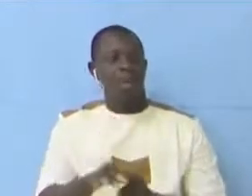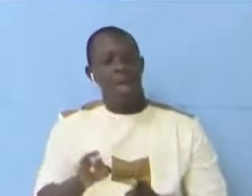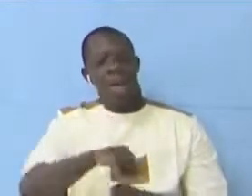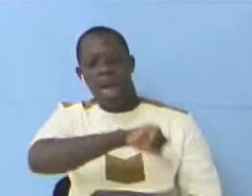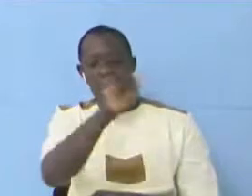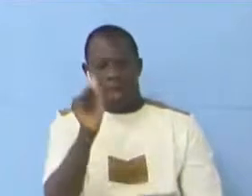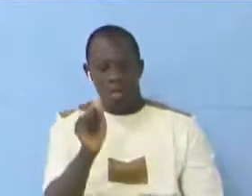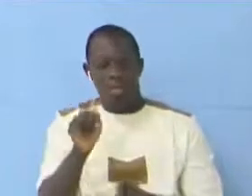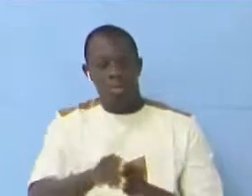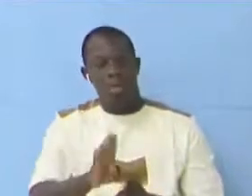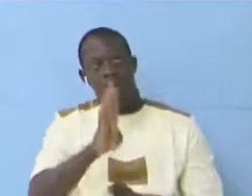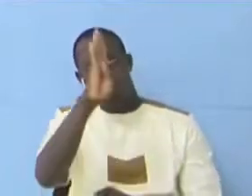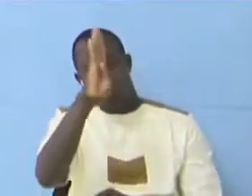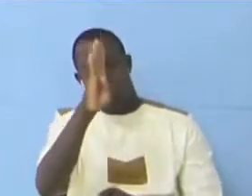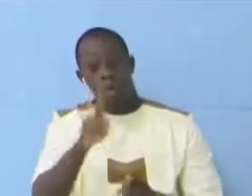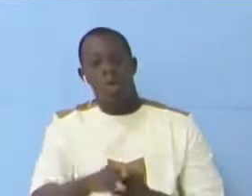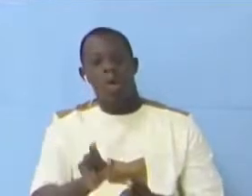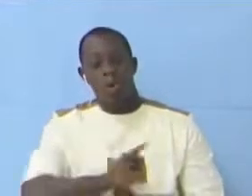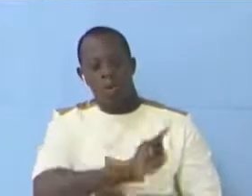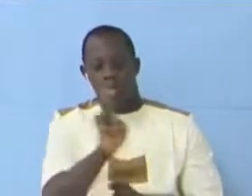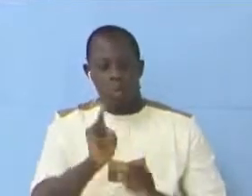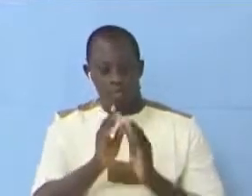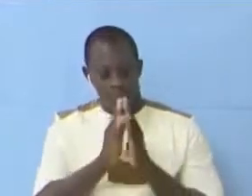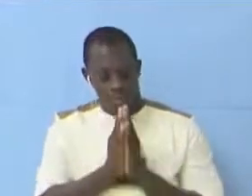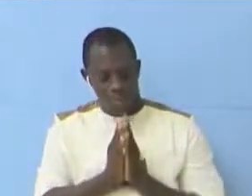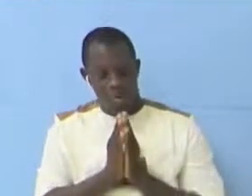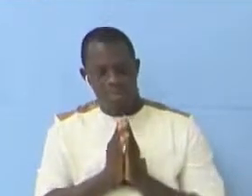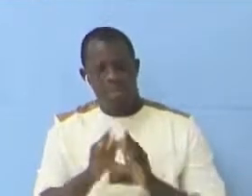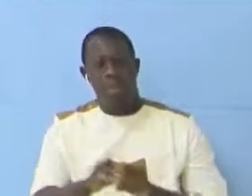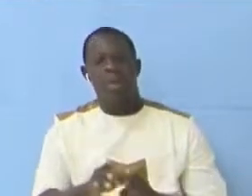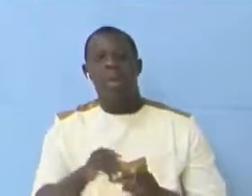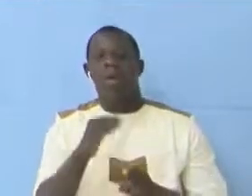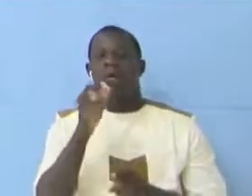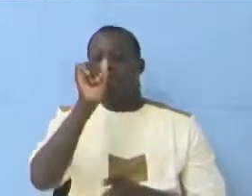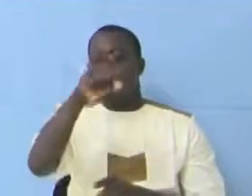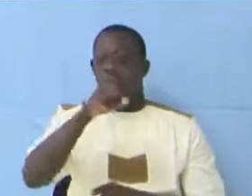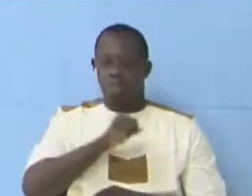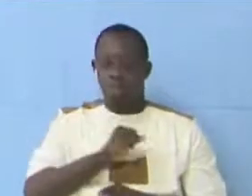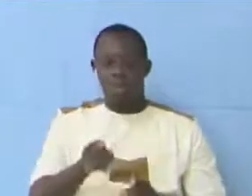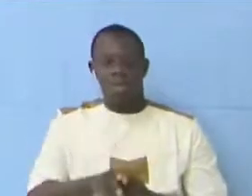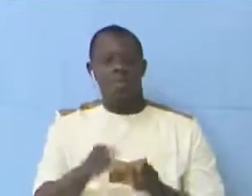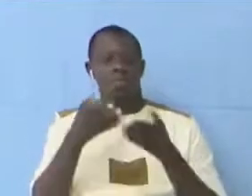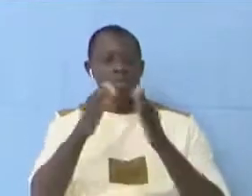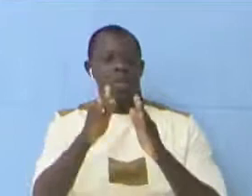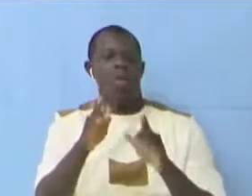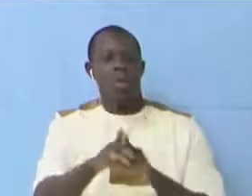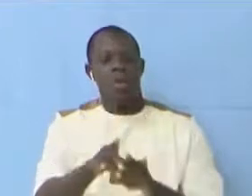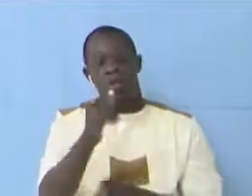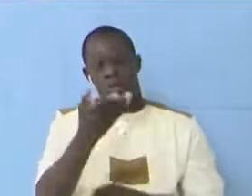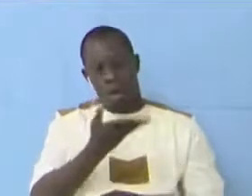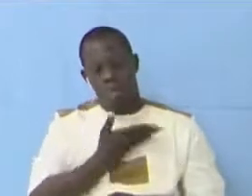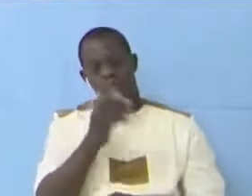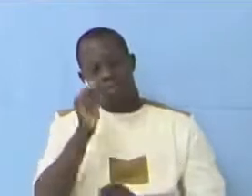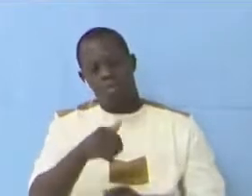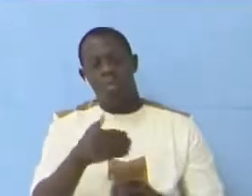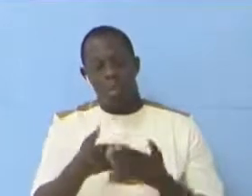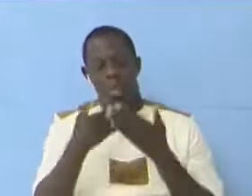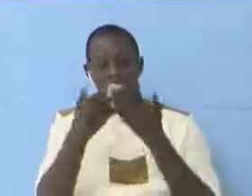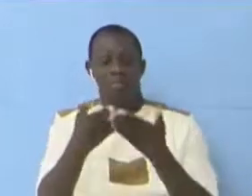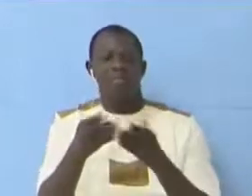And Lord, we pray that by your Holy Spirit, you will